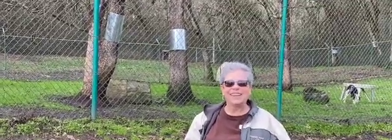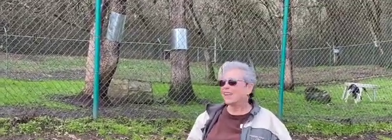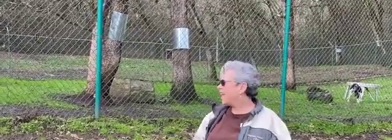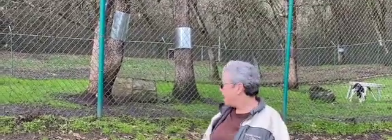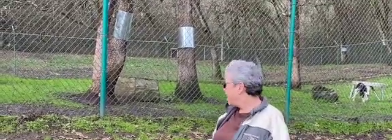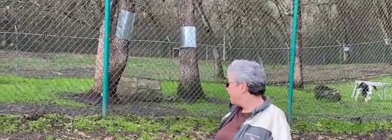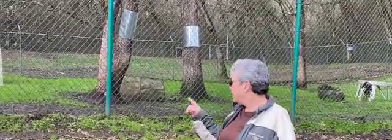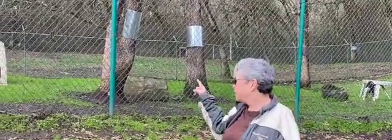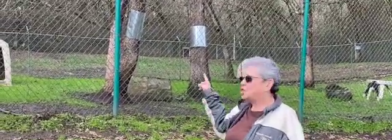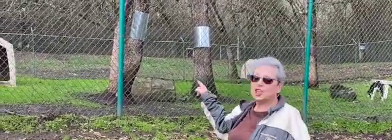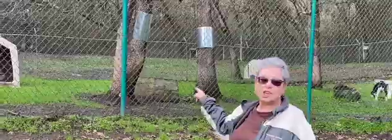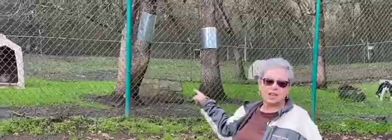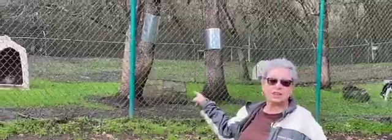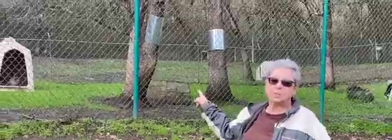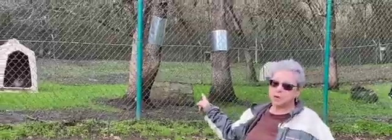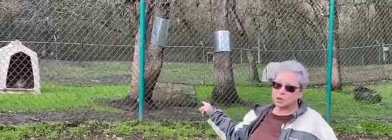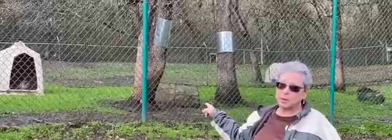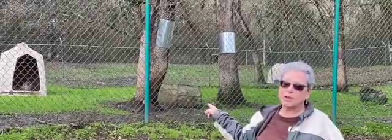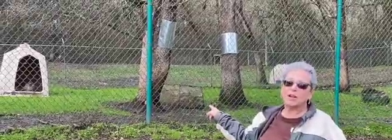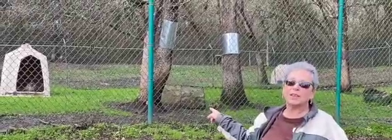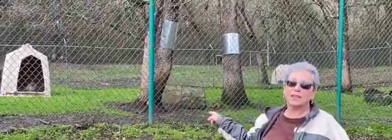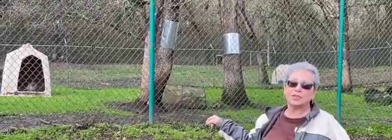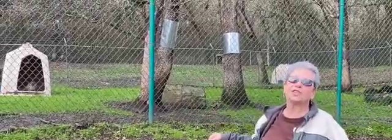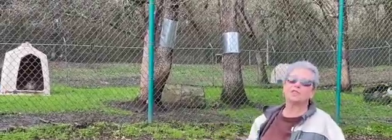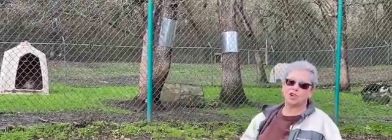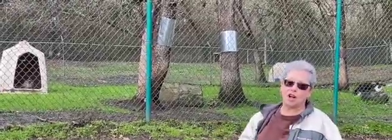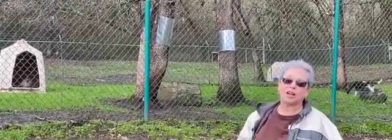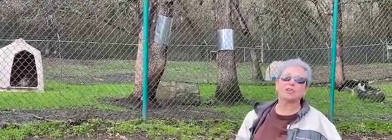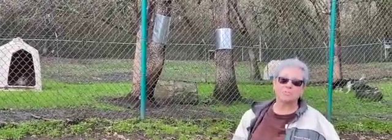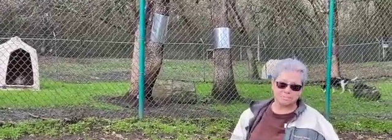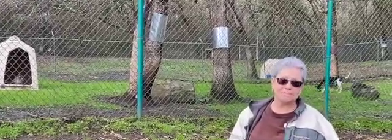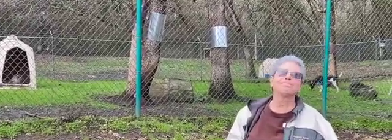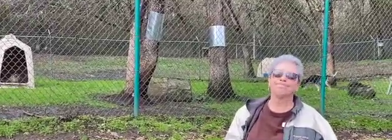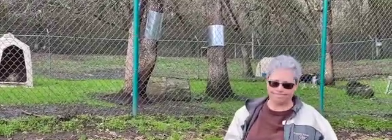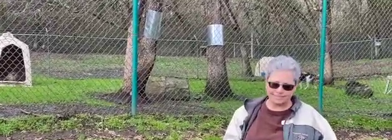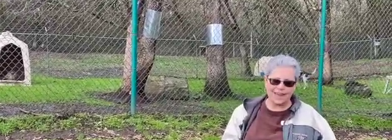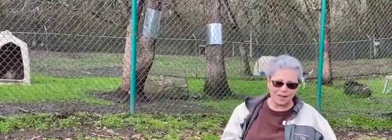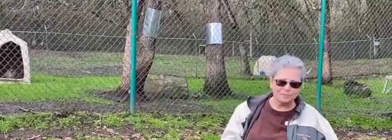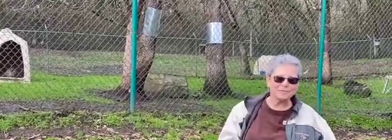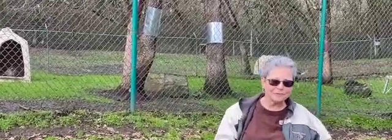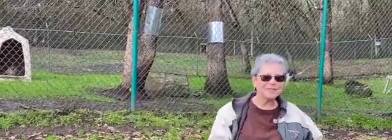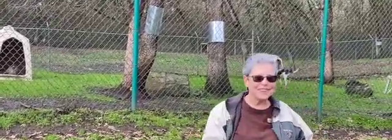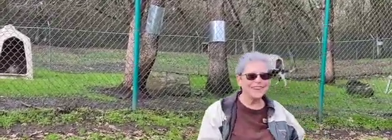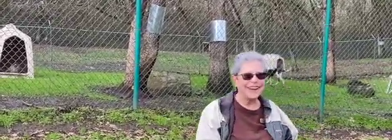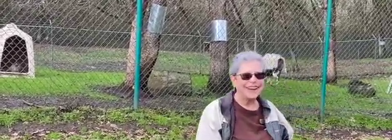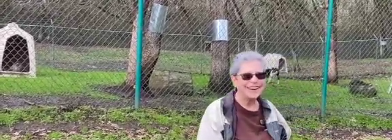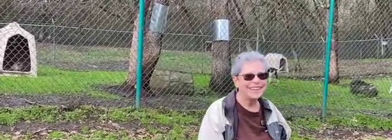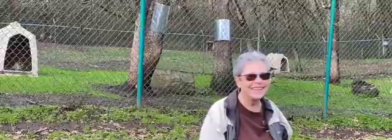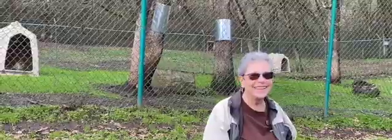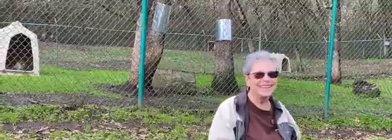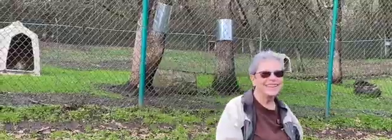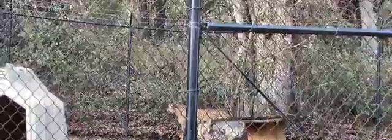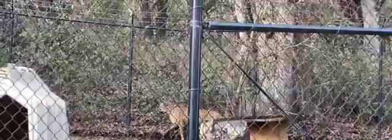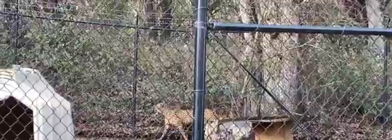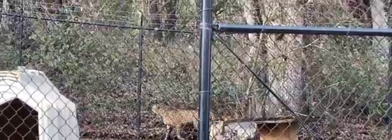Thank you. And the cheetah is much better on a leash than the dog. No kidding. Yeah. I love it. Yeah.